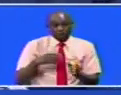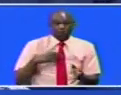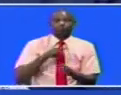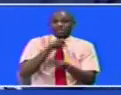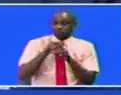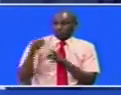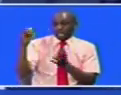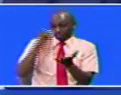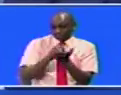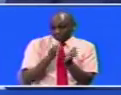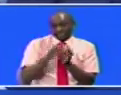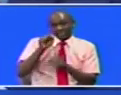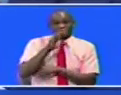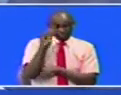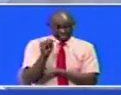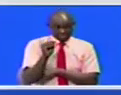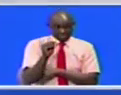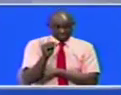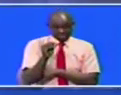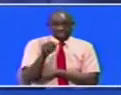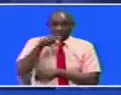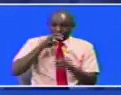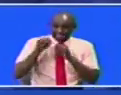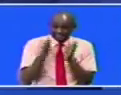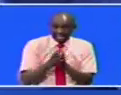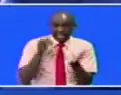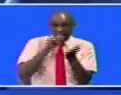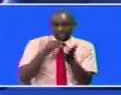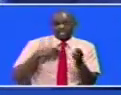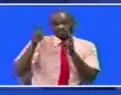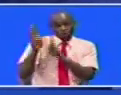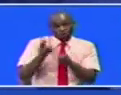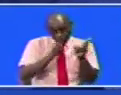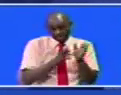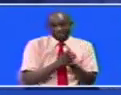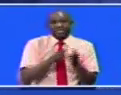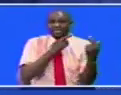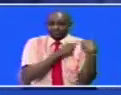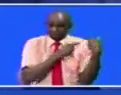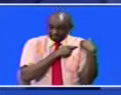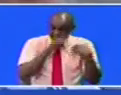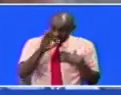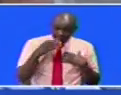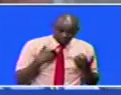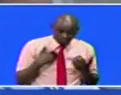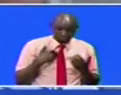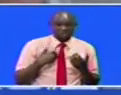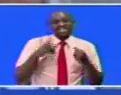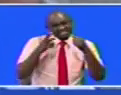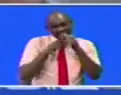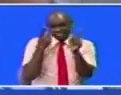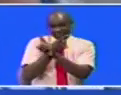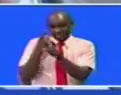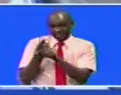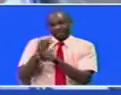Avinor, ASA state-owned firm that manages airports in Norway with responsibility for 7 state-owned airport